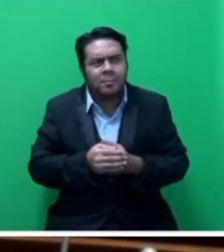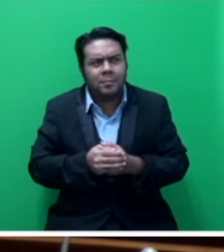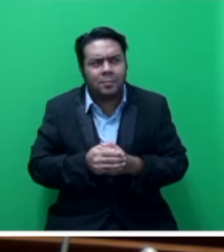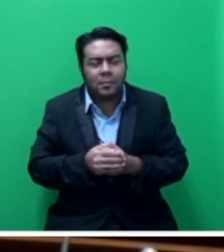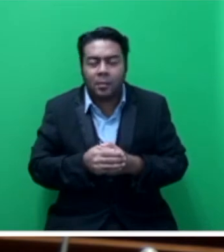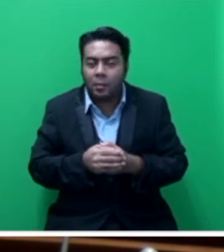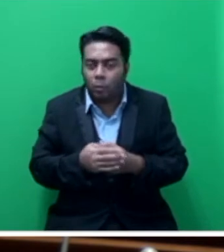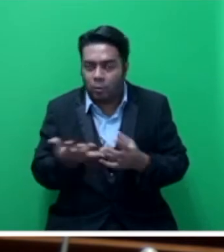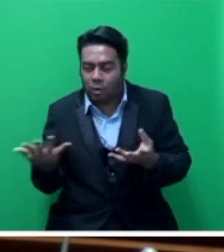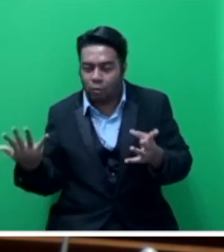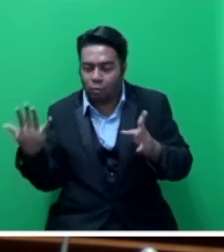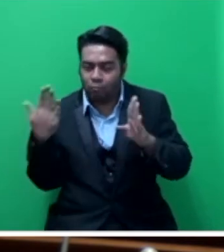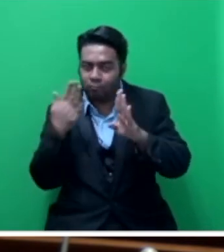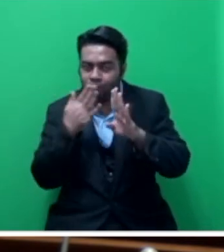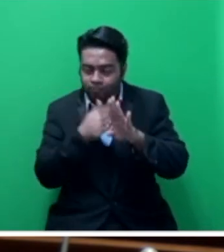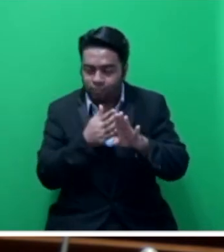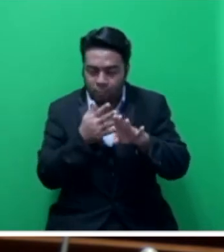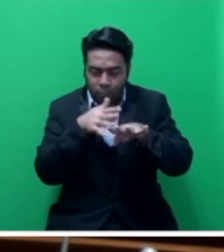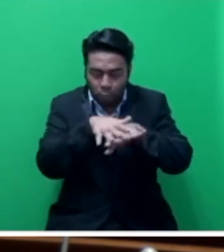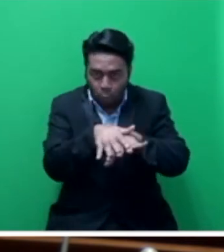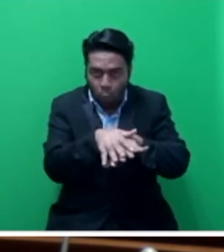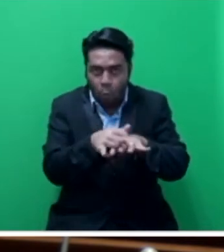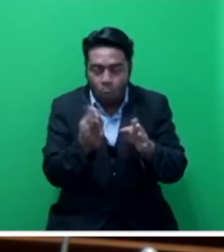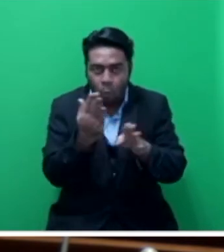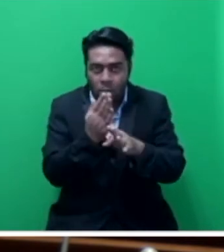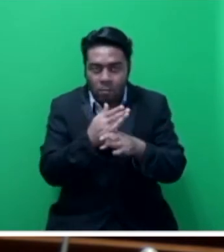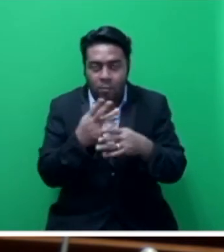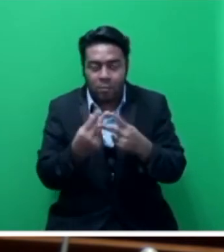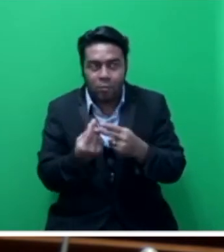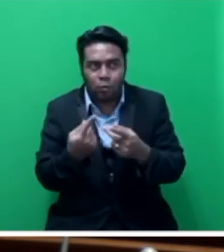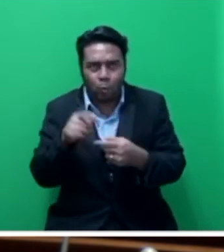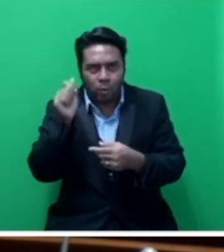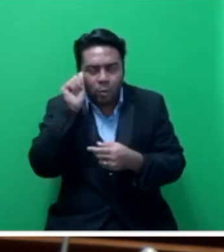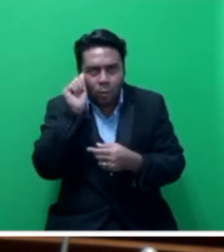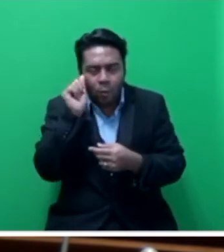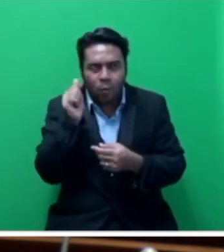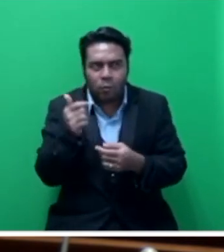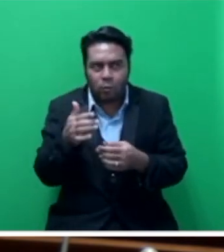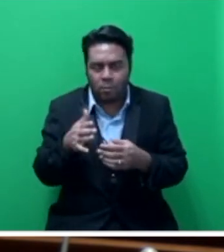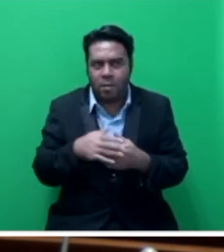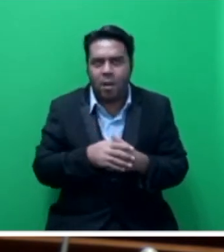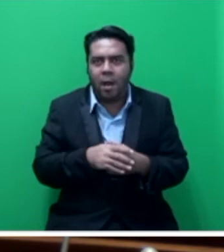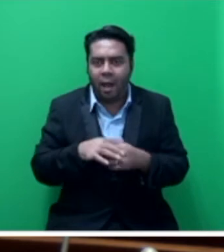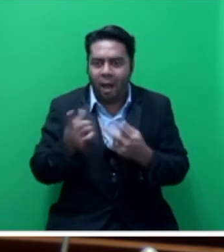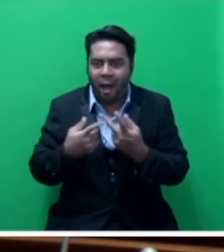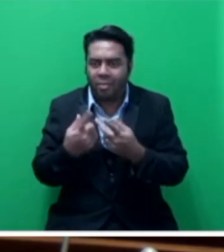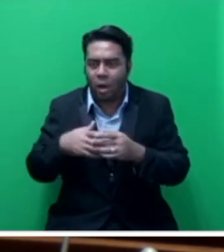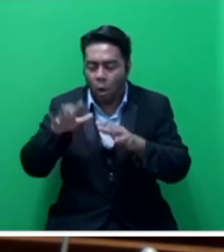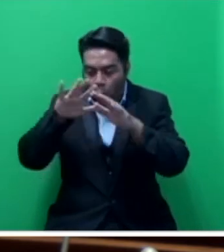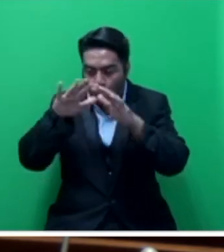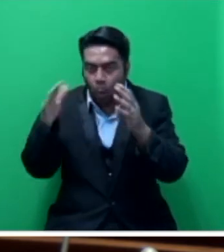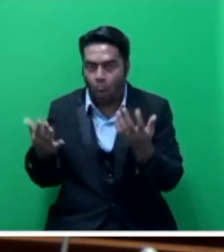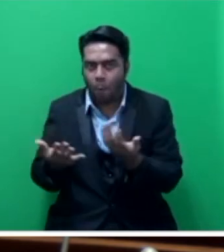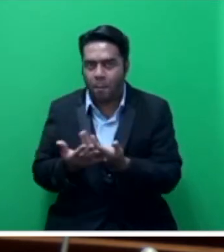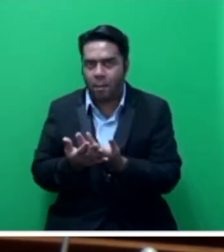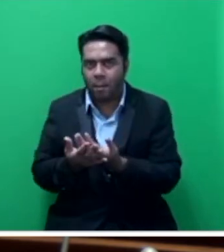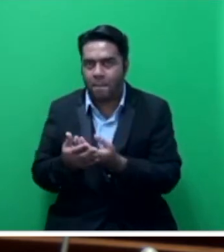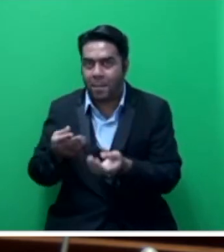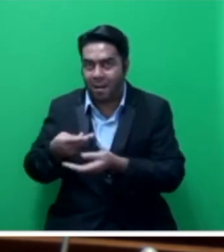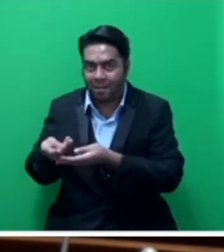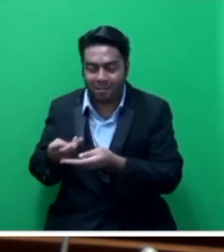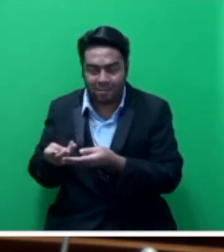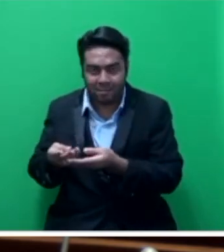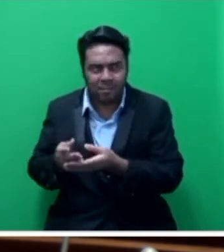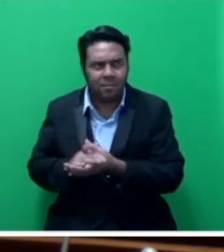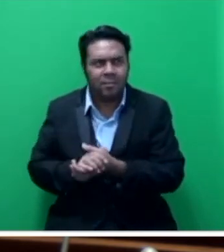that we actually leverage current positions to stay ahead of other global tourism destinations. Mr. Speaker, sir, in the